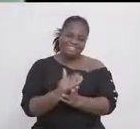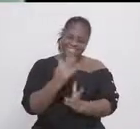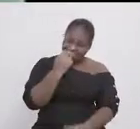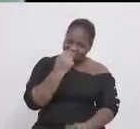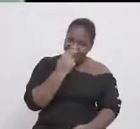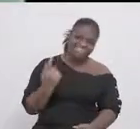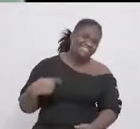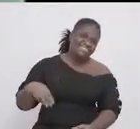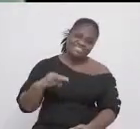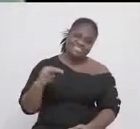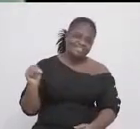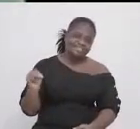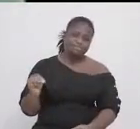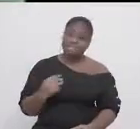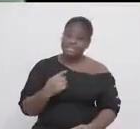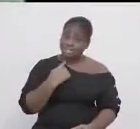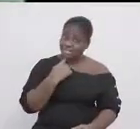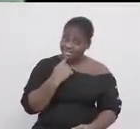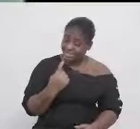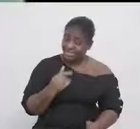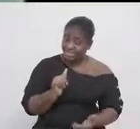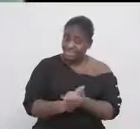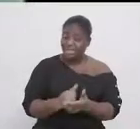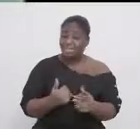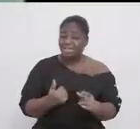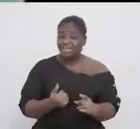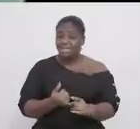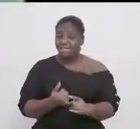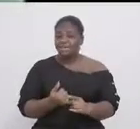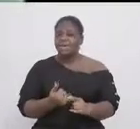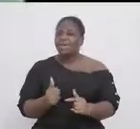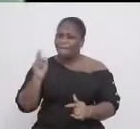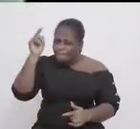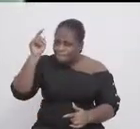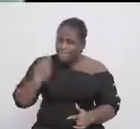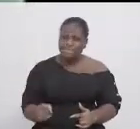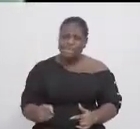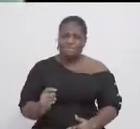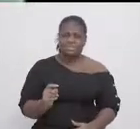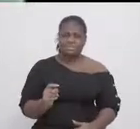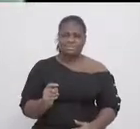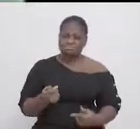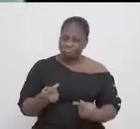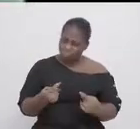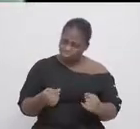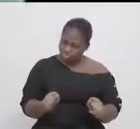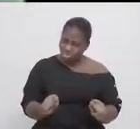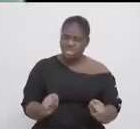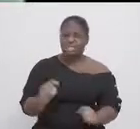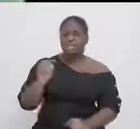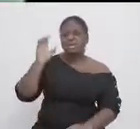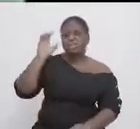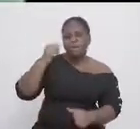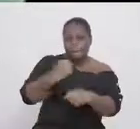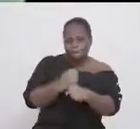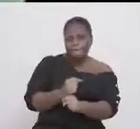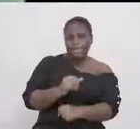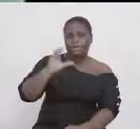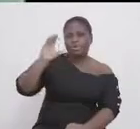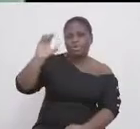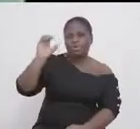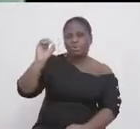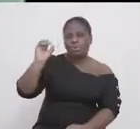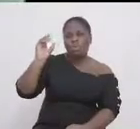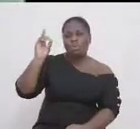them. And I would certainly advocate that, look, we should, in one way or the other, make coding free for